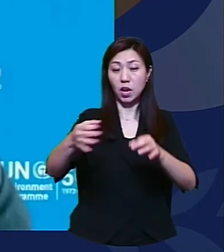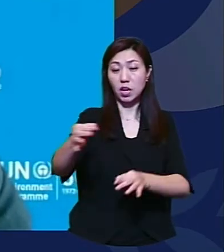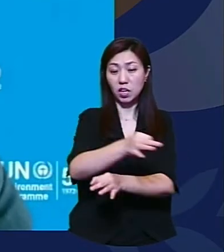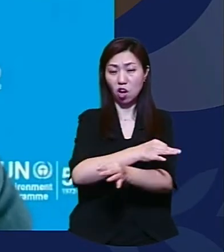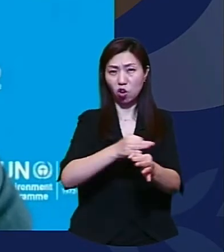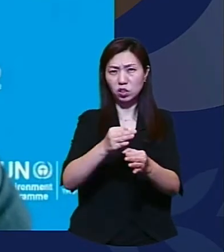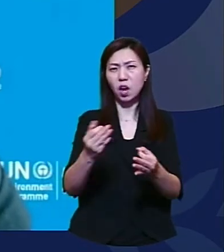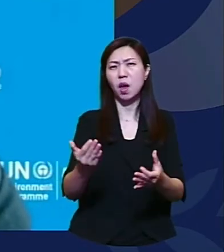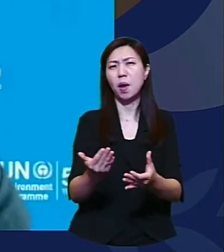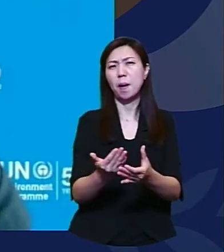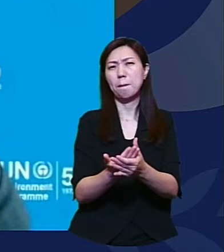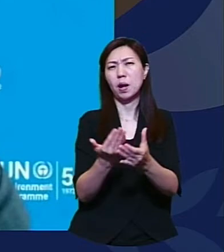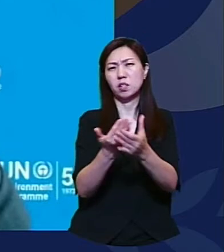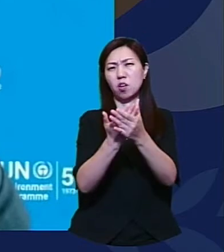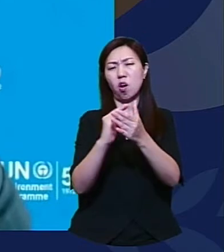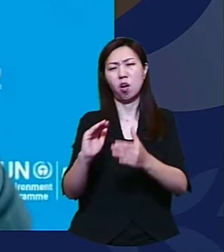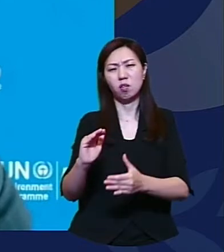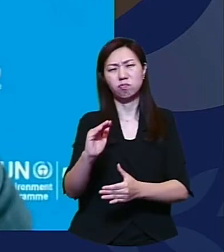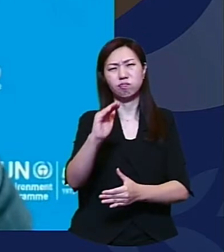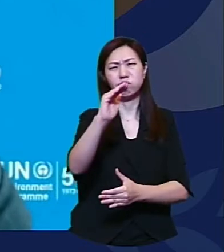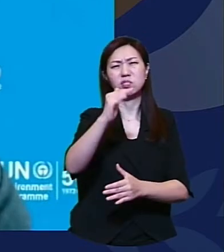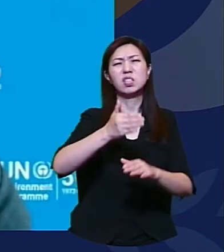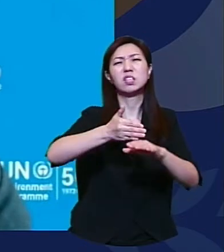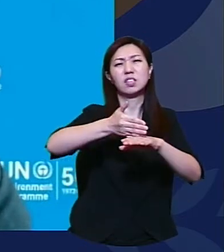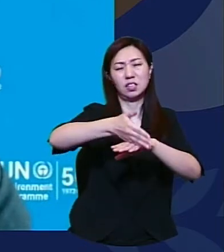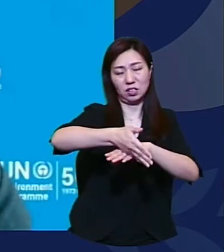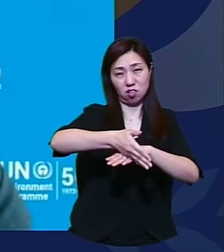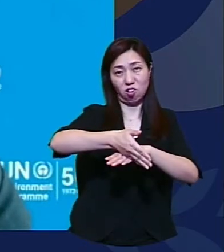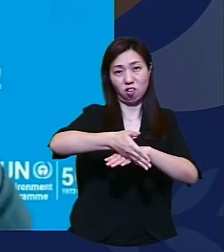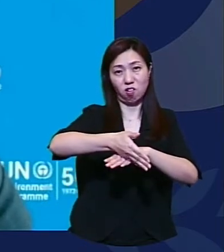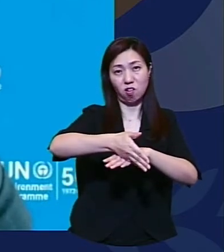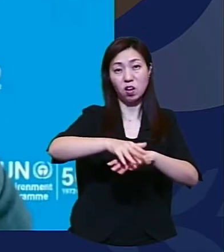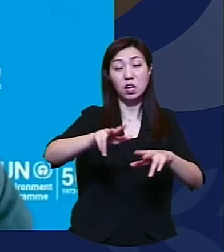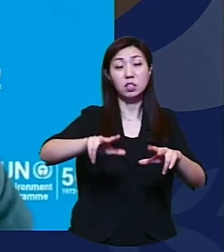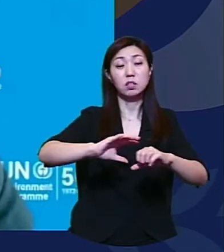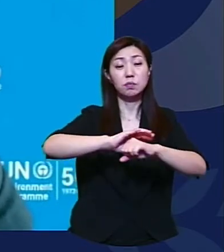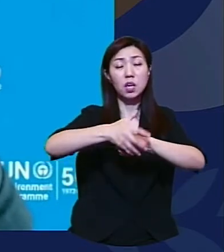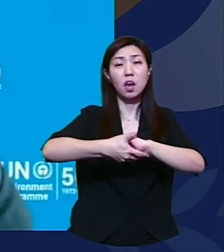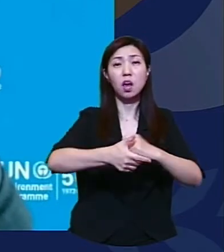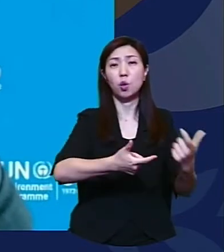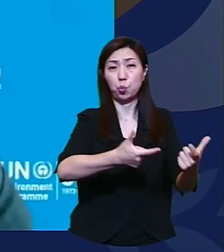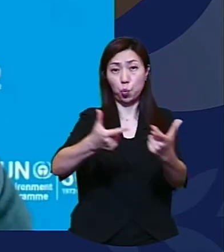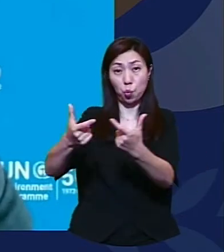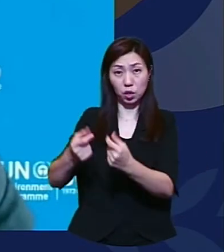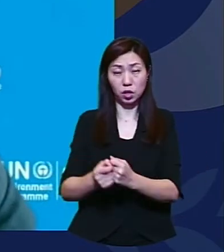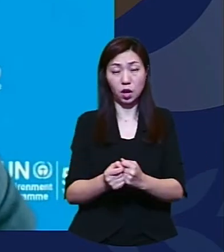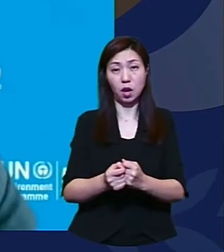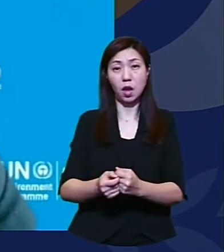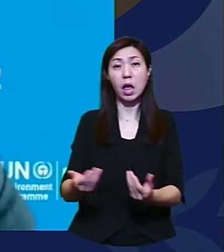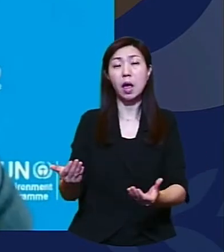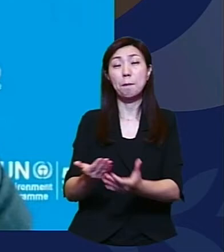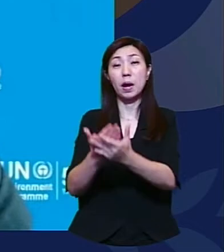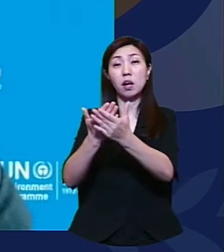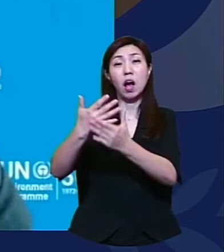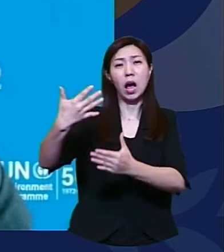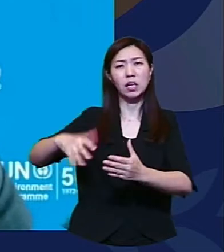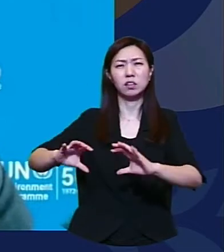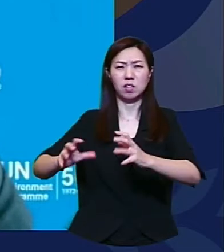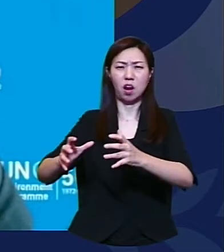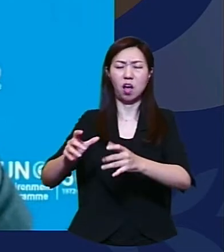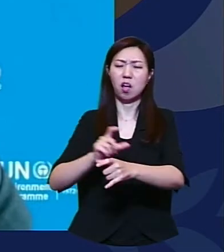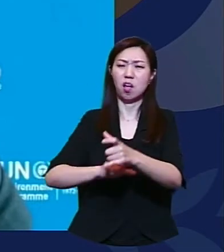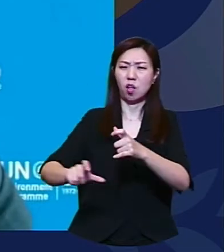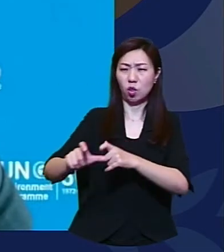global phenomenon, and developing countries are even more affected, you can imagine the number of